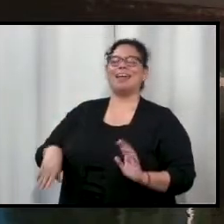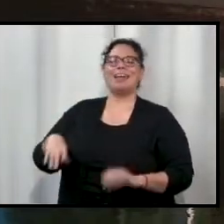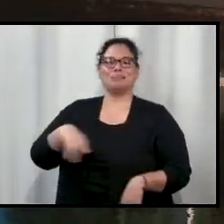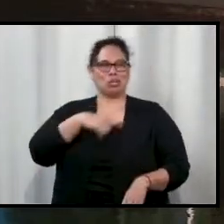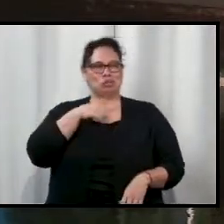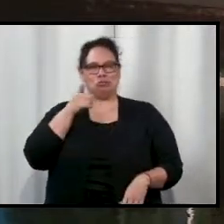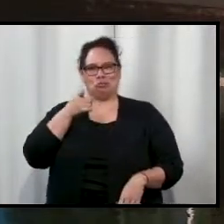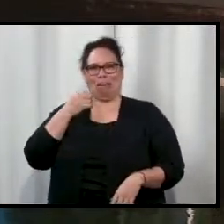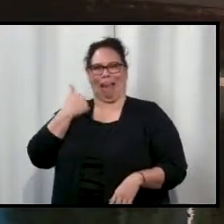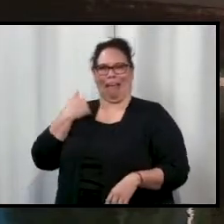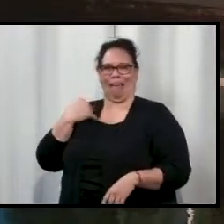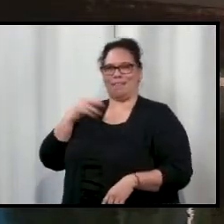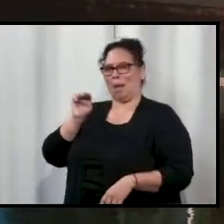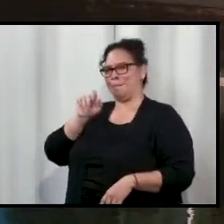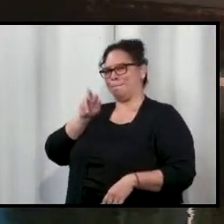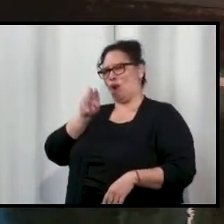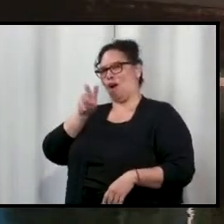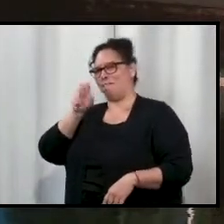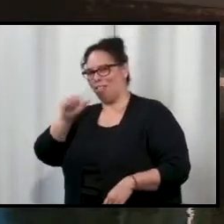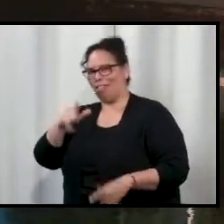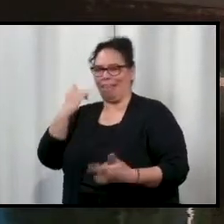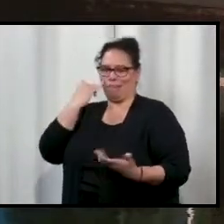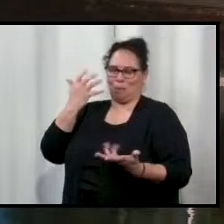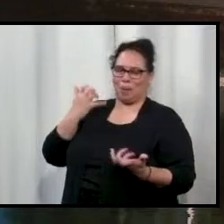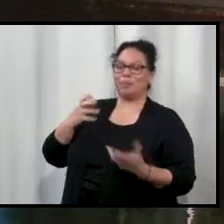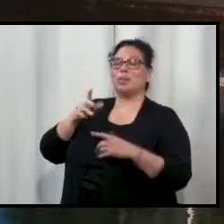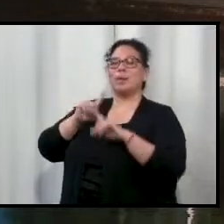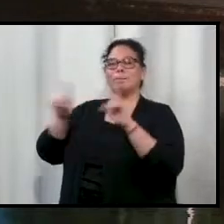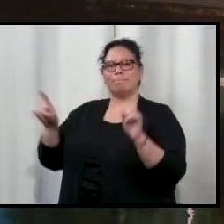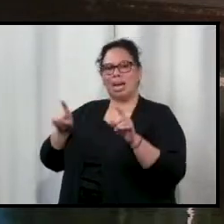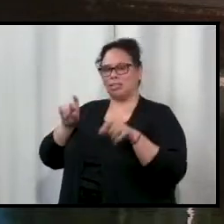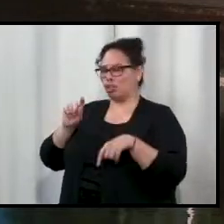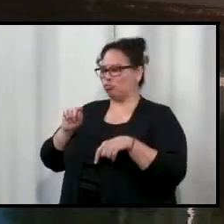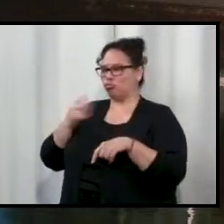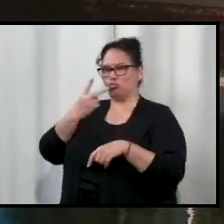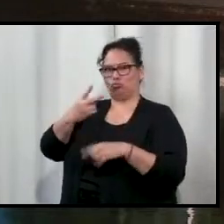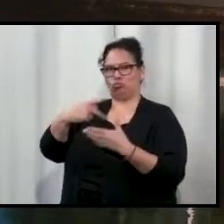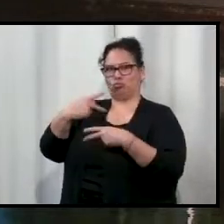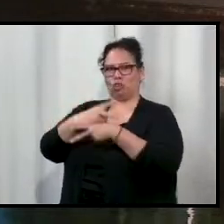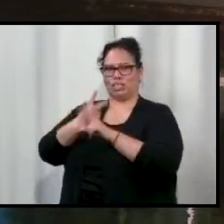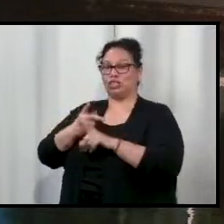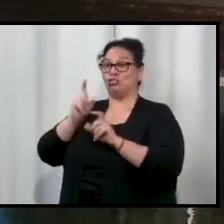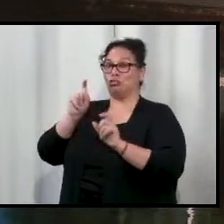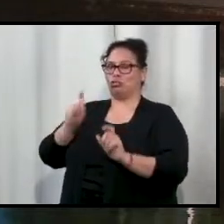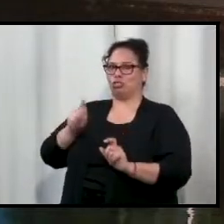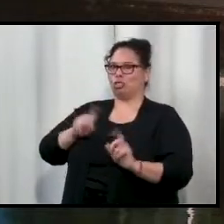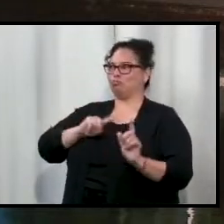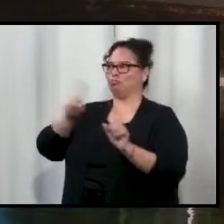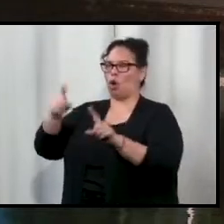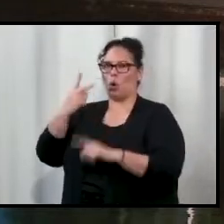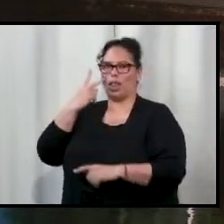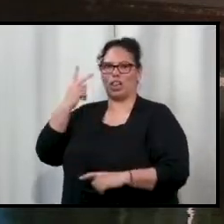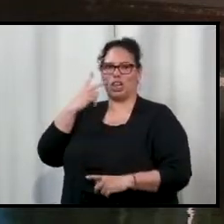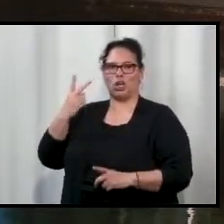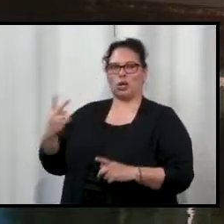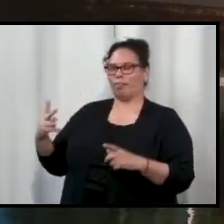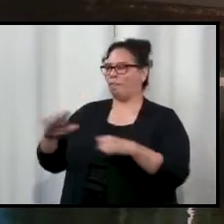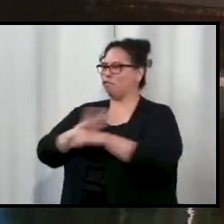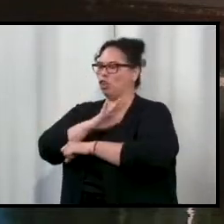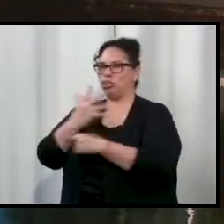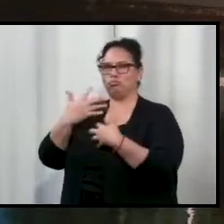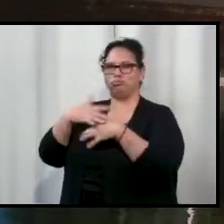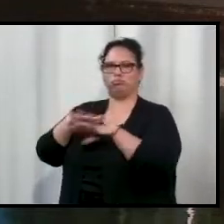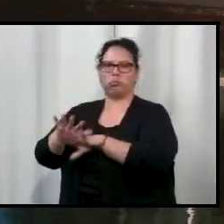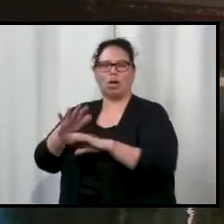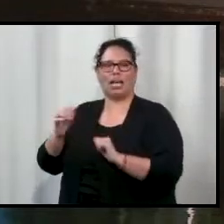want. So yeah, those spacecraft are coming together in our clean room. You should come take a look at them because the spacecraft are fully integrated in our clean